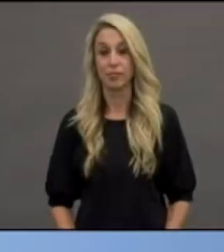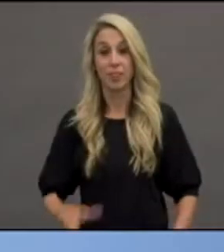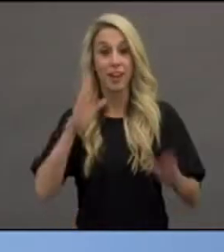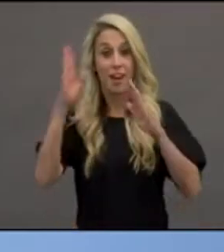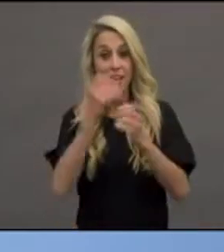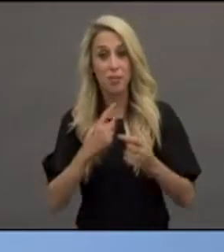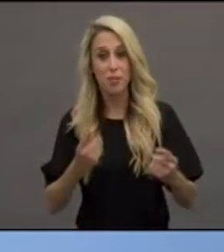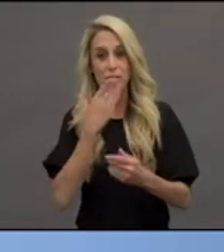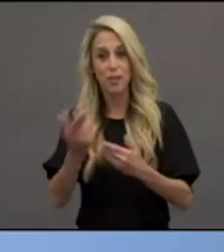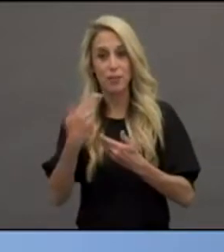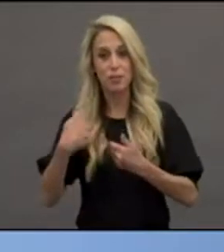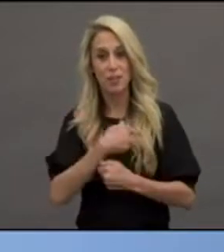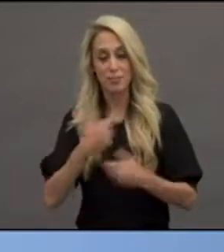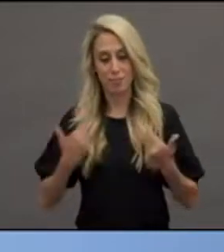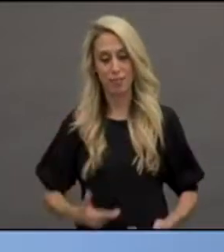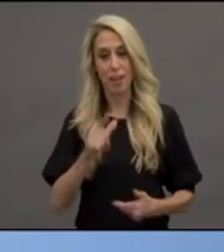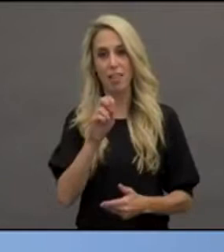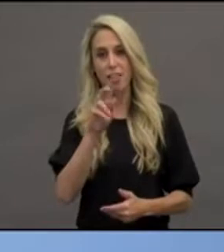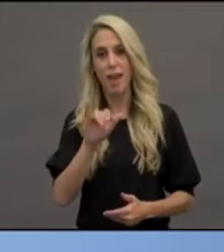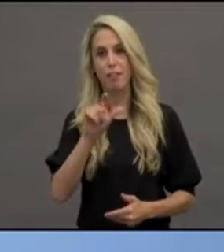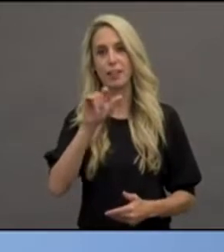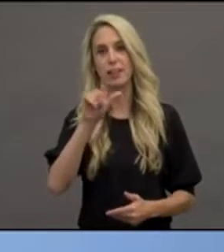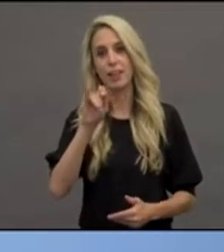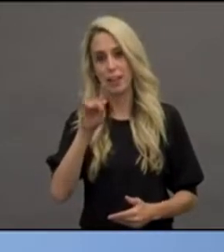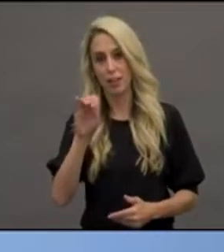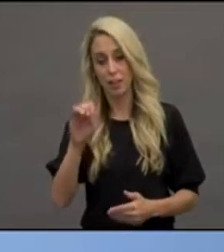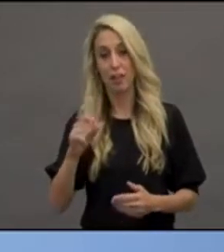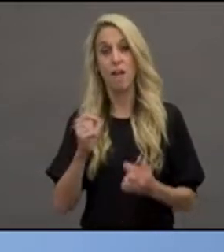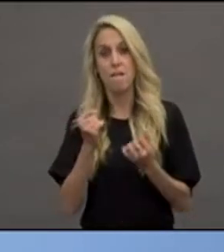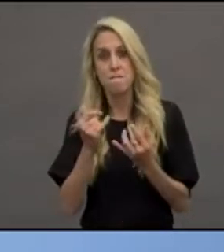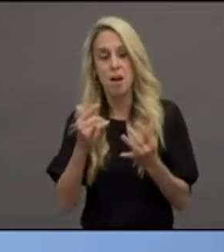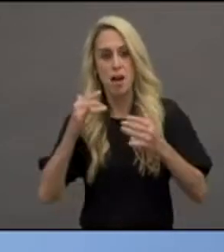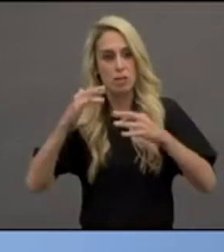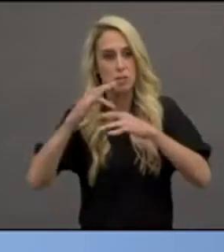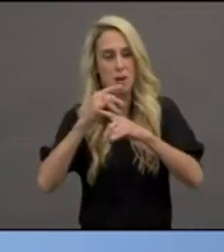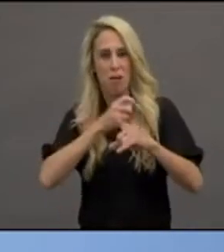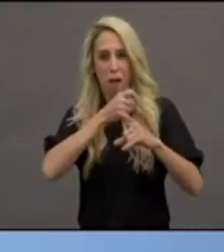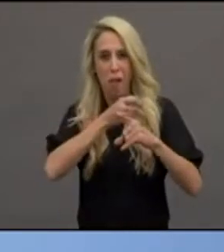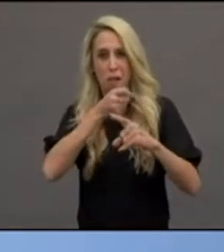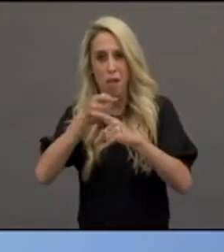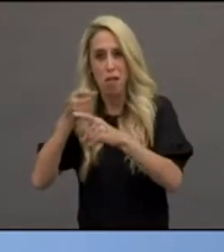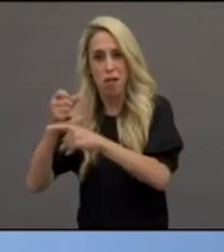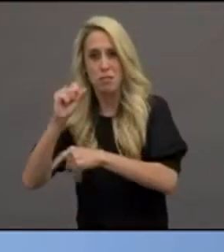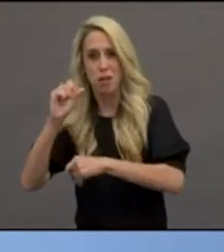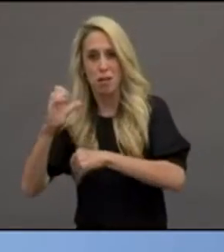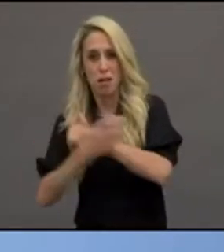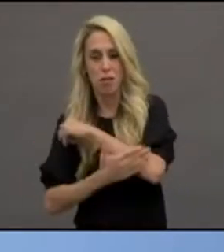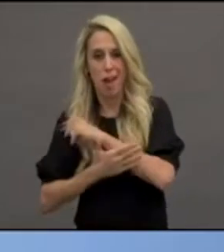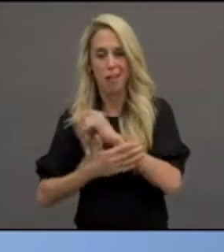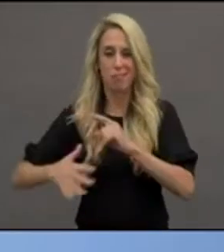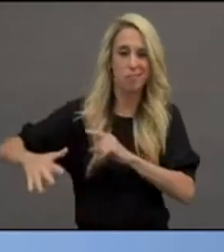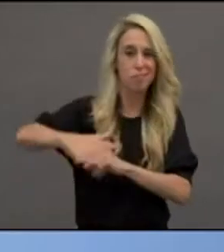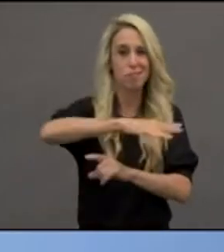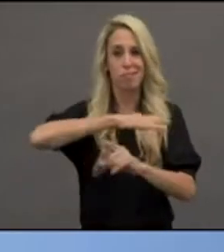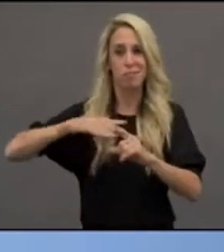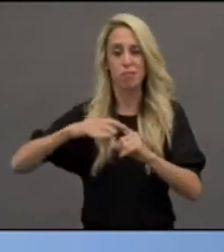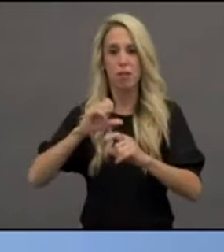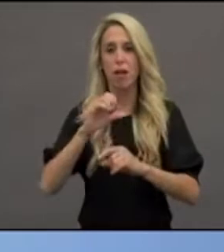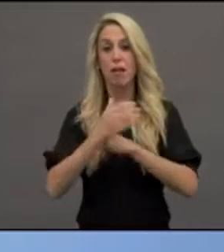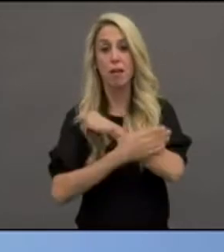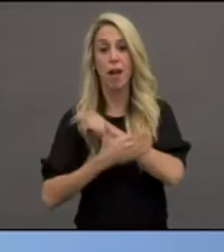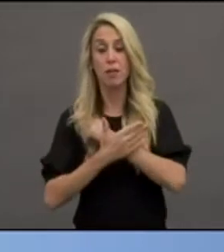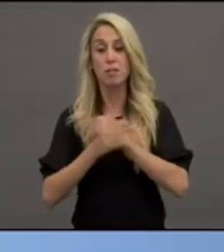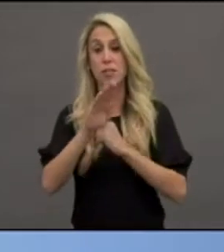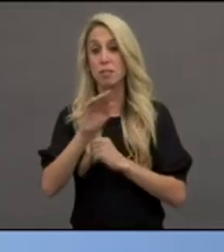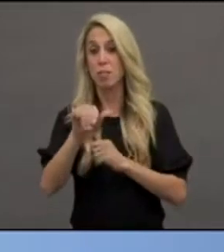Hi everybody, thank you for joining us. I'm Larry Little. Fires and smoke continue to impact Santa Clara County and surrounding counties and other counties